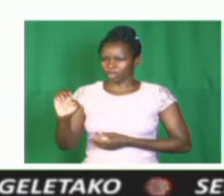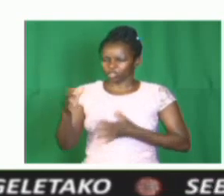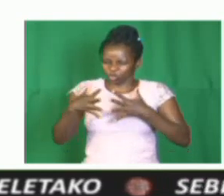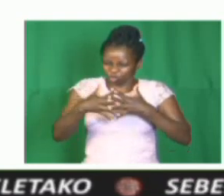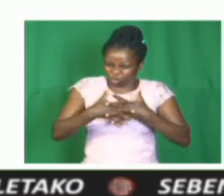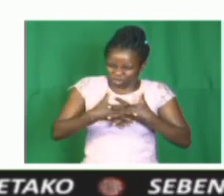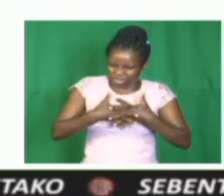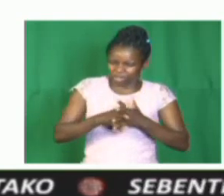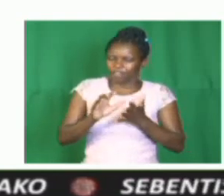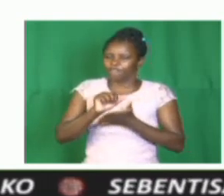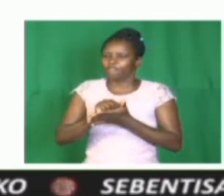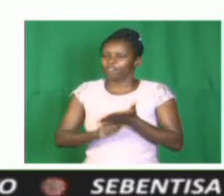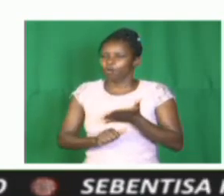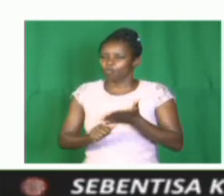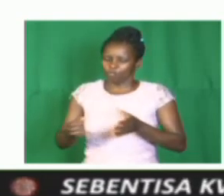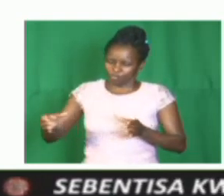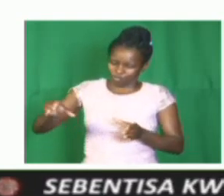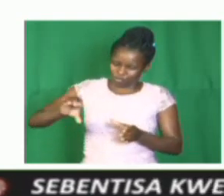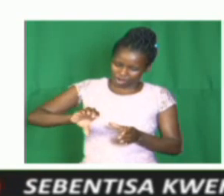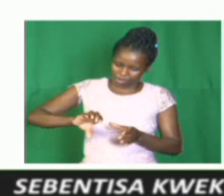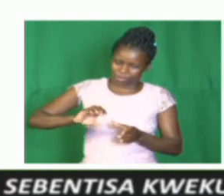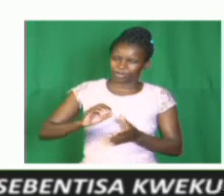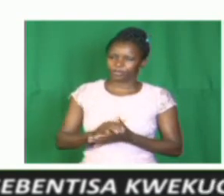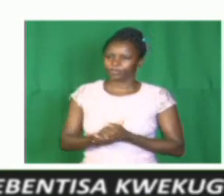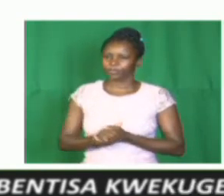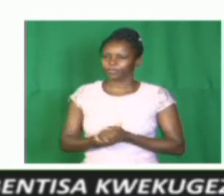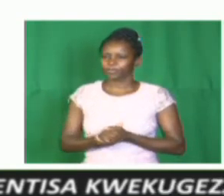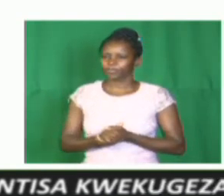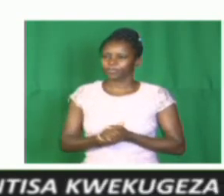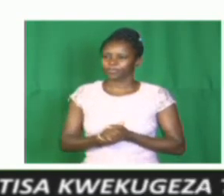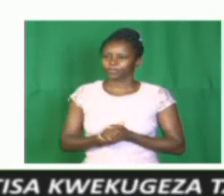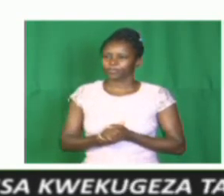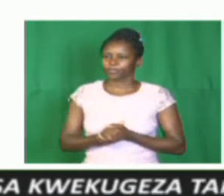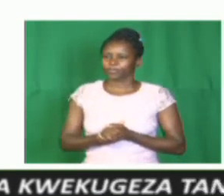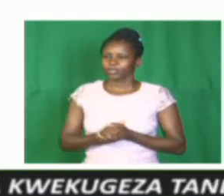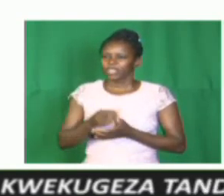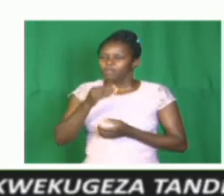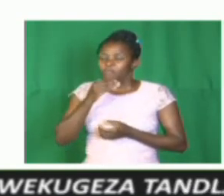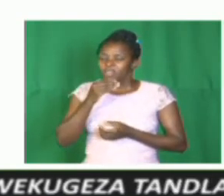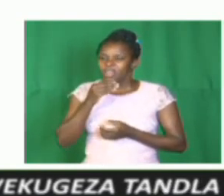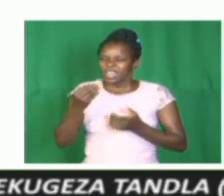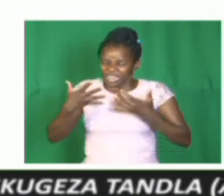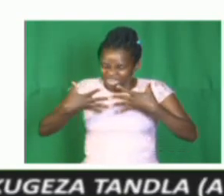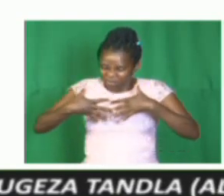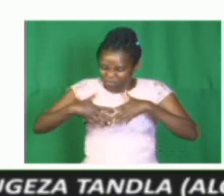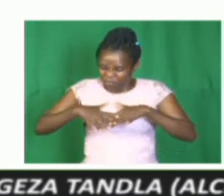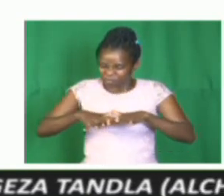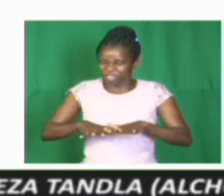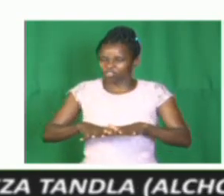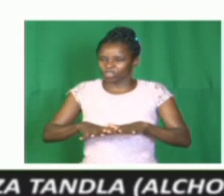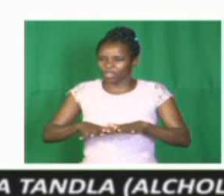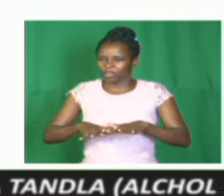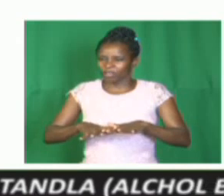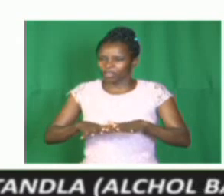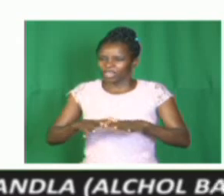insoluble solid from a liquid. So here the mixture, dear Lena, is